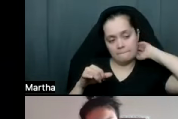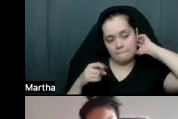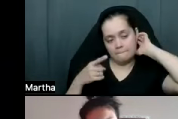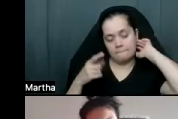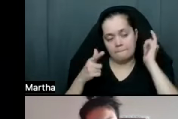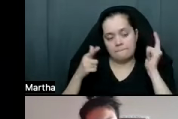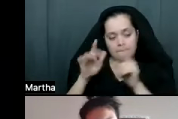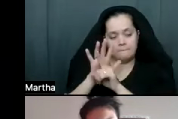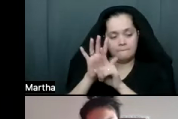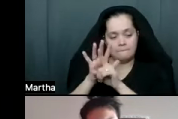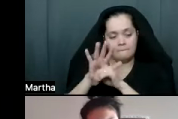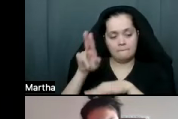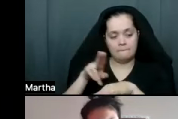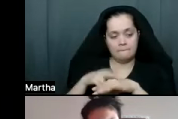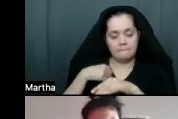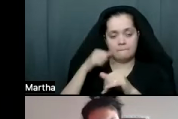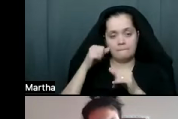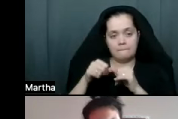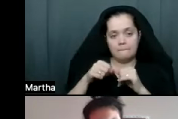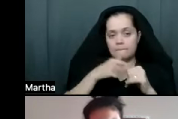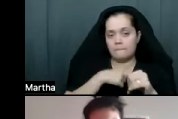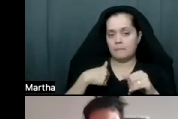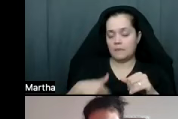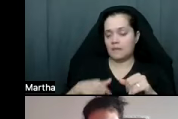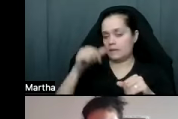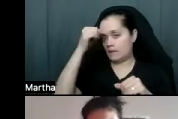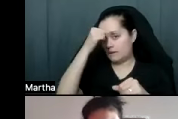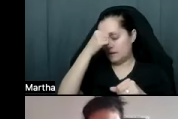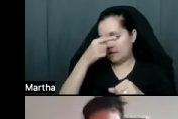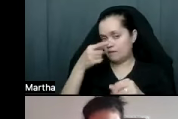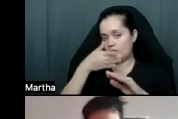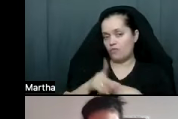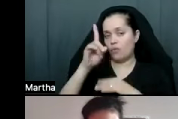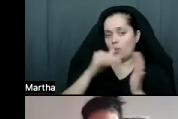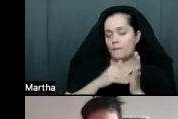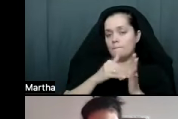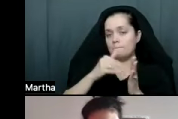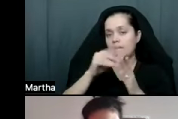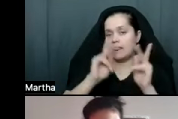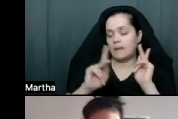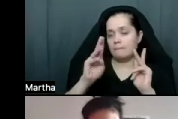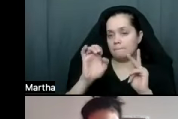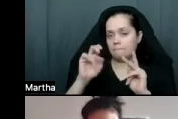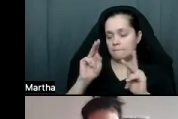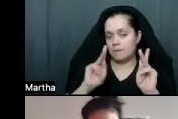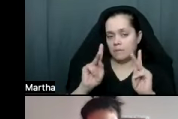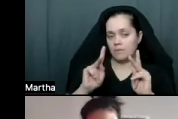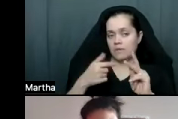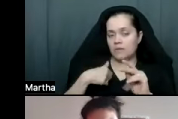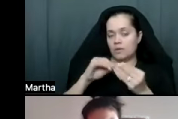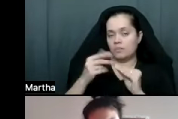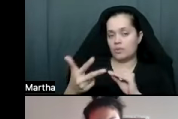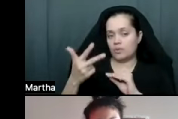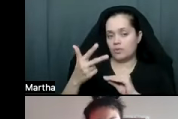Large population, of course, we remember that China and India each have over 1 billion people, that we're 3rd there,